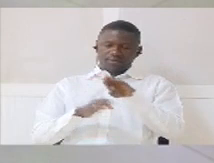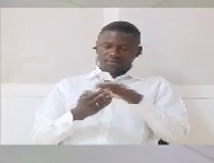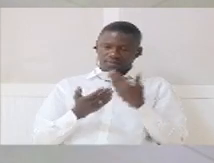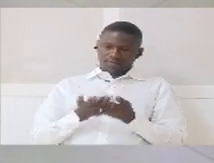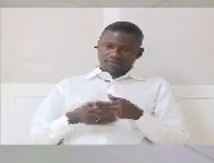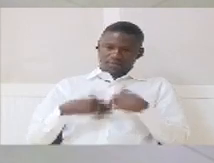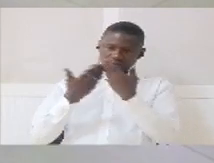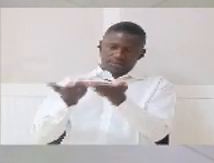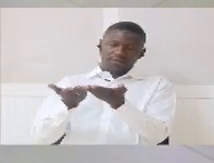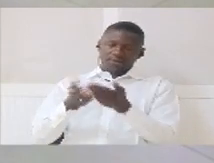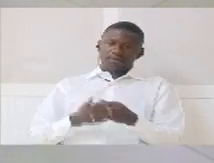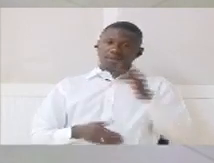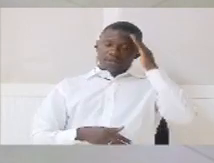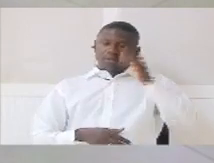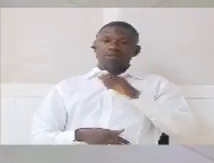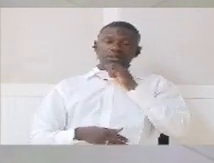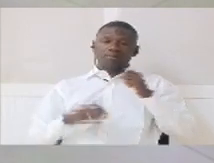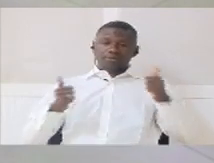Thank you, Chairman.